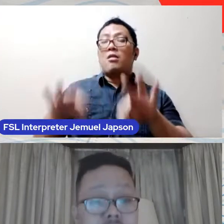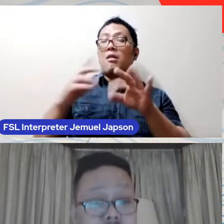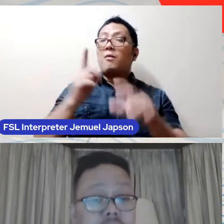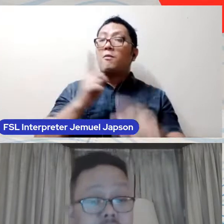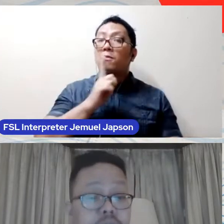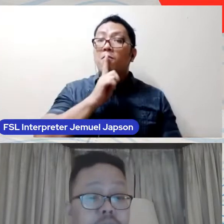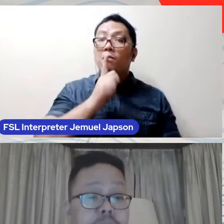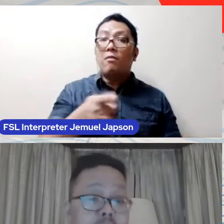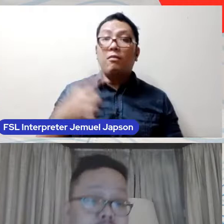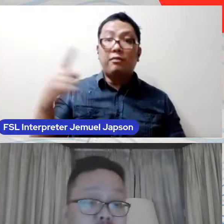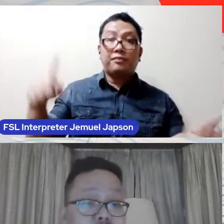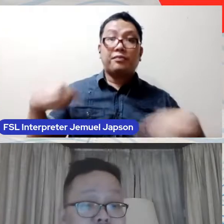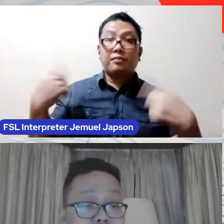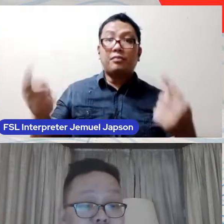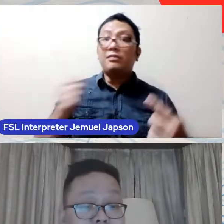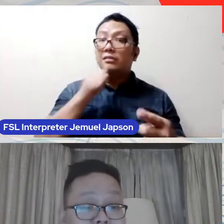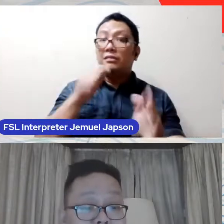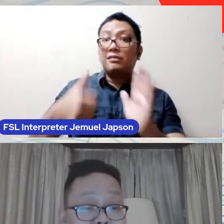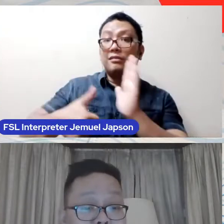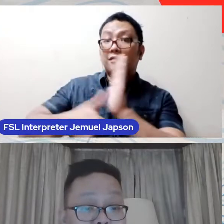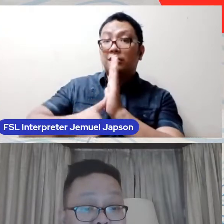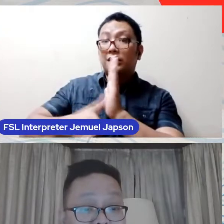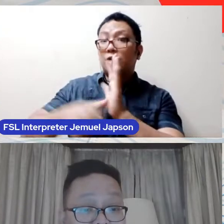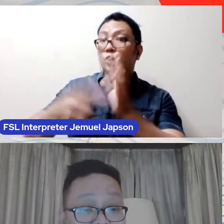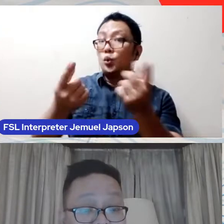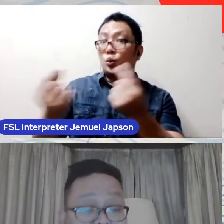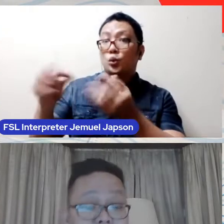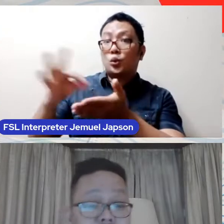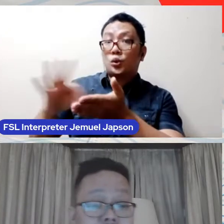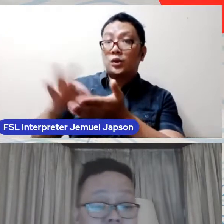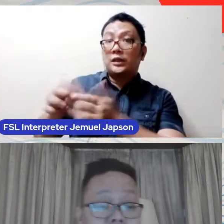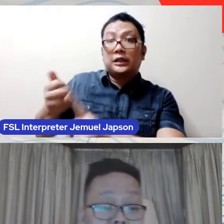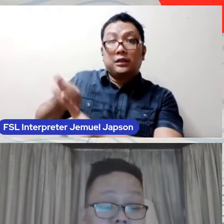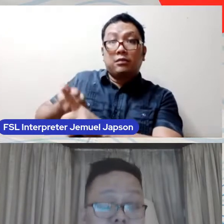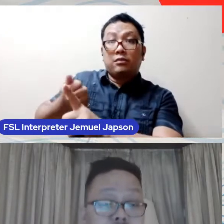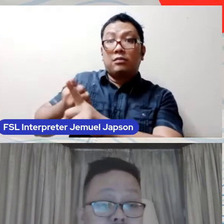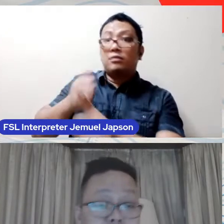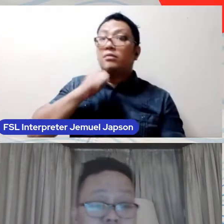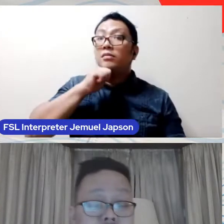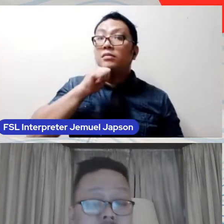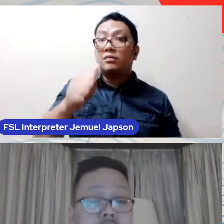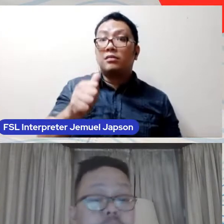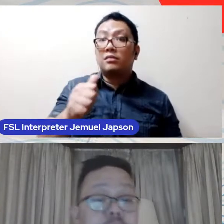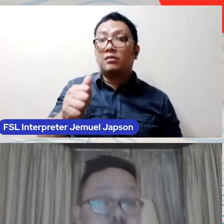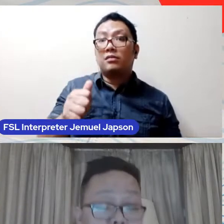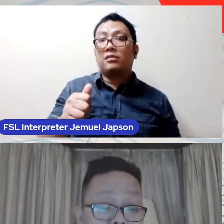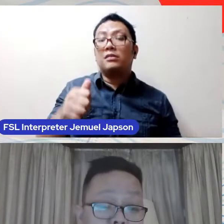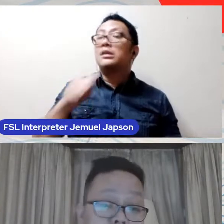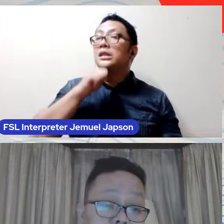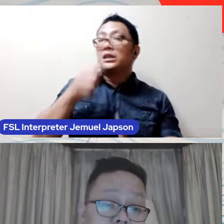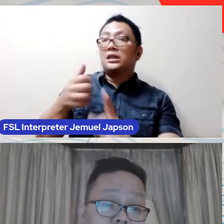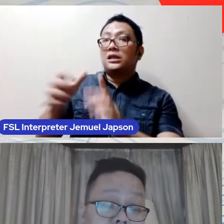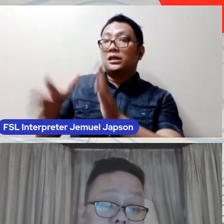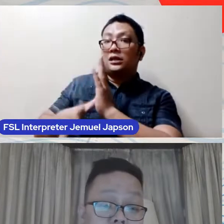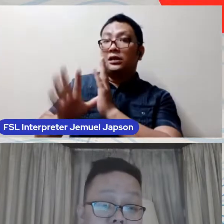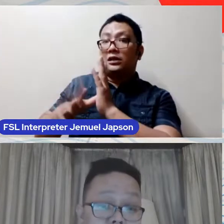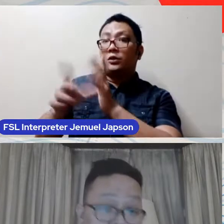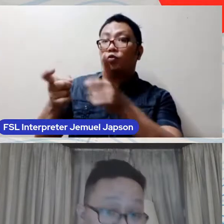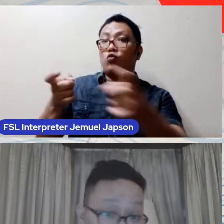that it's not the COMELEC doing the audit by itself, right? Na hindi COMELEC ang namumuno dito